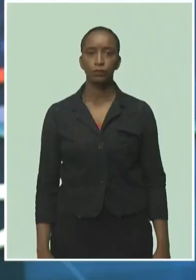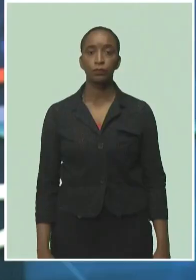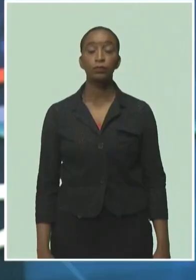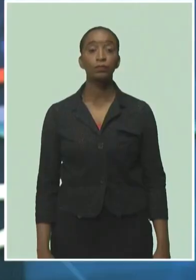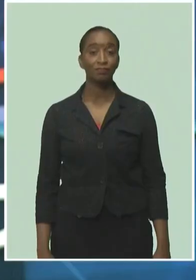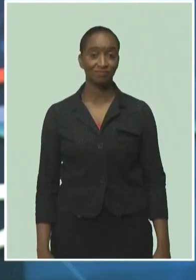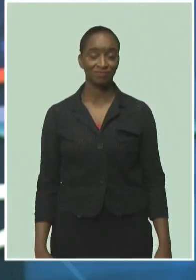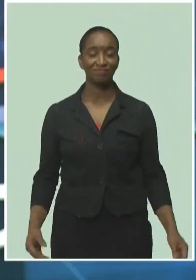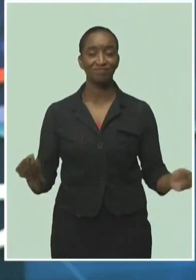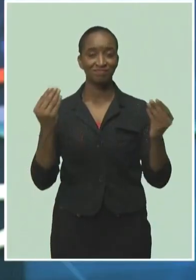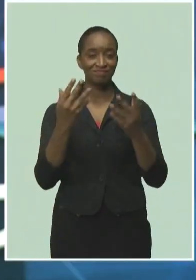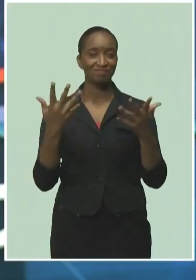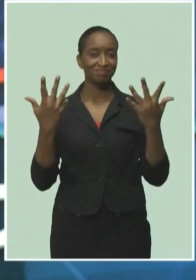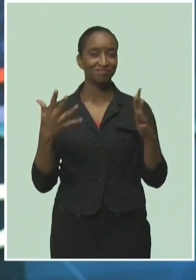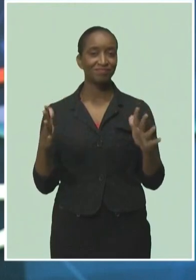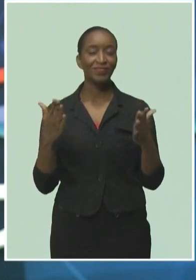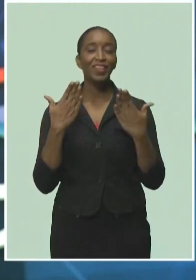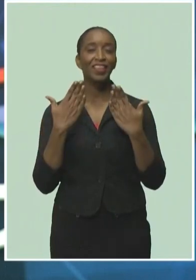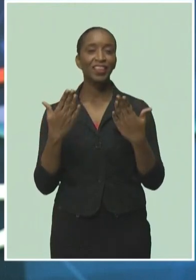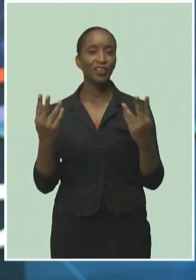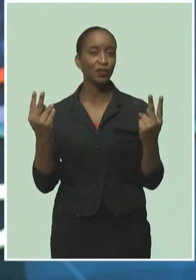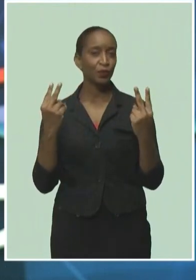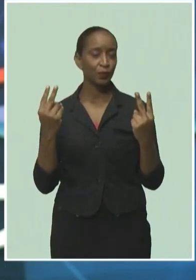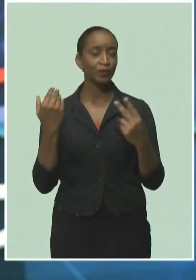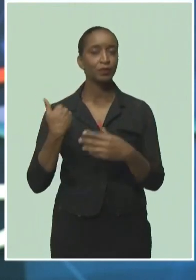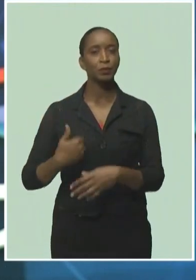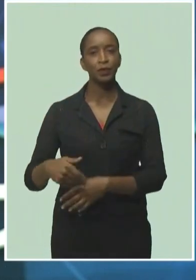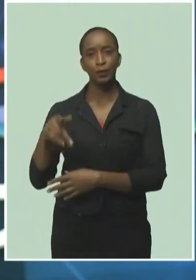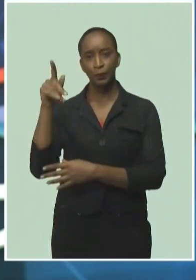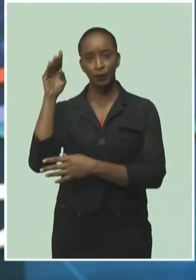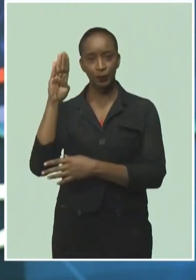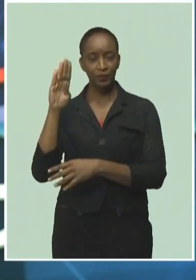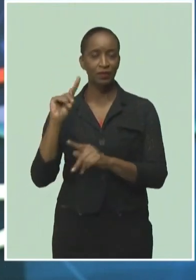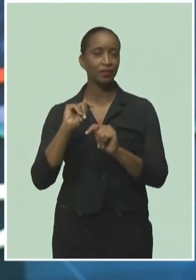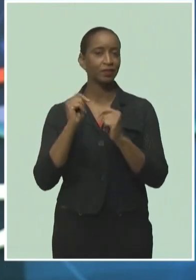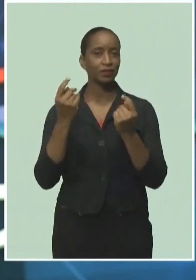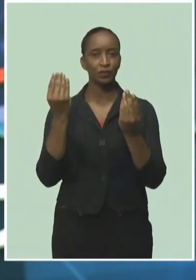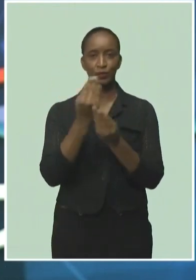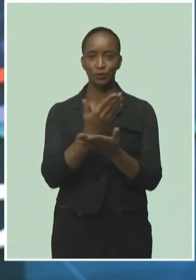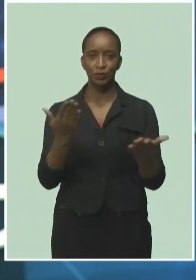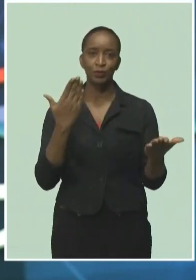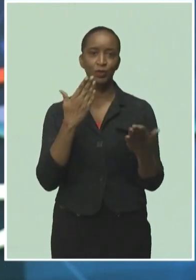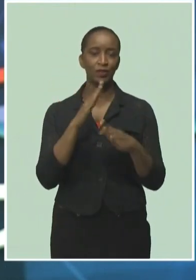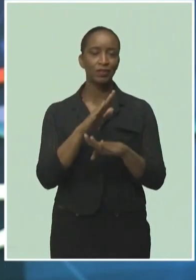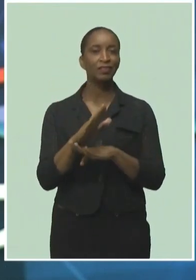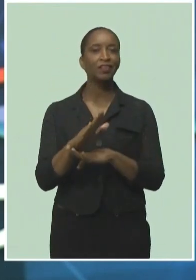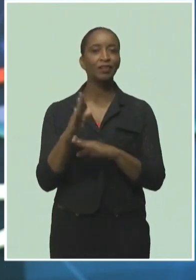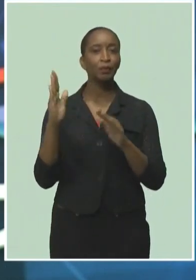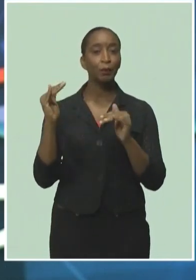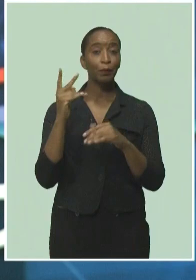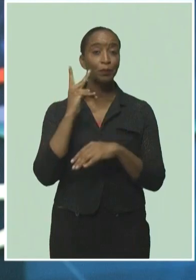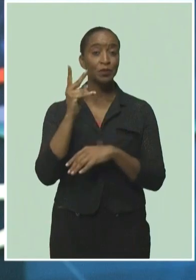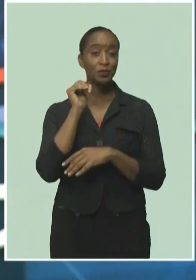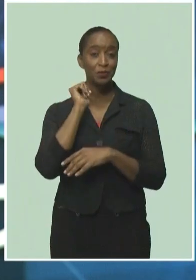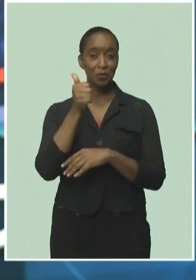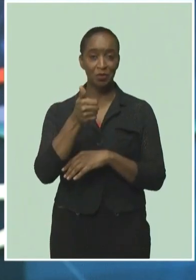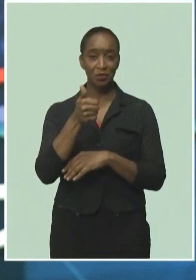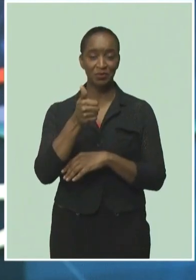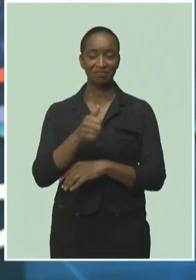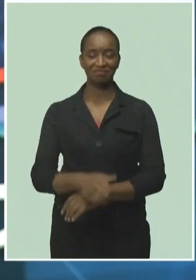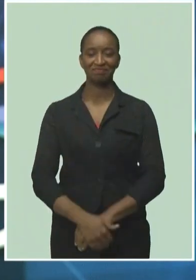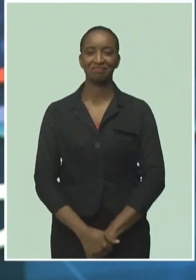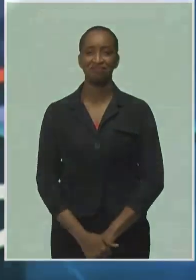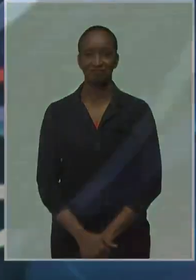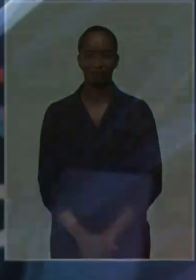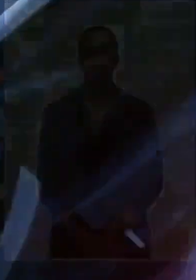Well, that's our time tonight. Thank you for spending it with us. I'm Pearson Bowen. For the crew, to all of you, good night by God's will. We'll see you tomorrow.